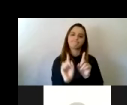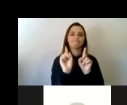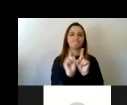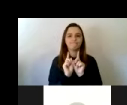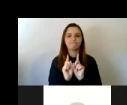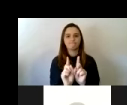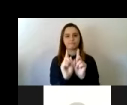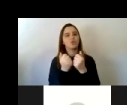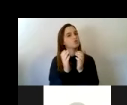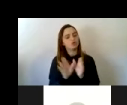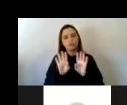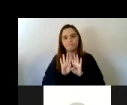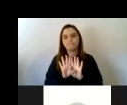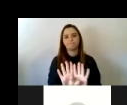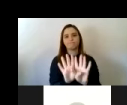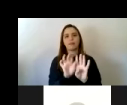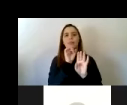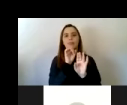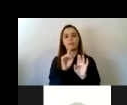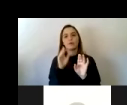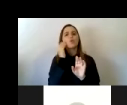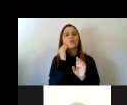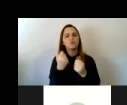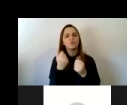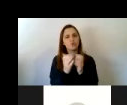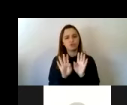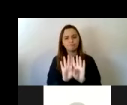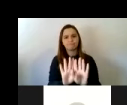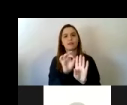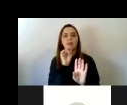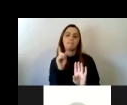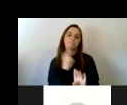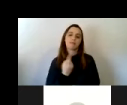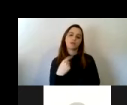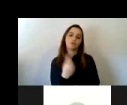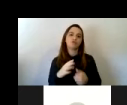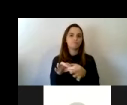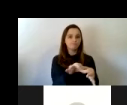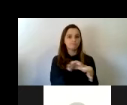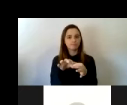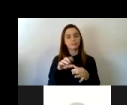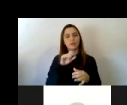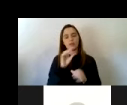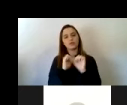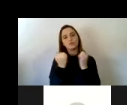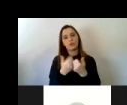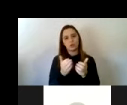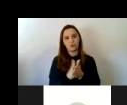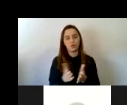have to collaborate with governmental sector, academia, media, civil society, all the sector within